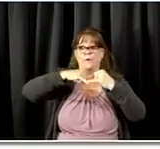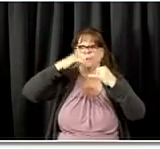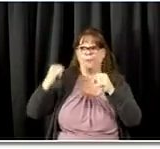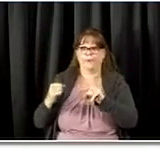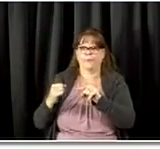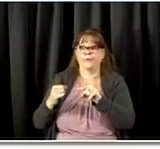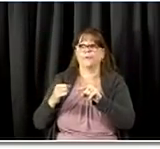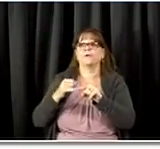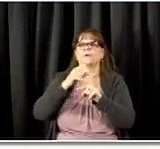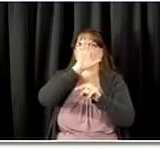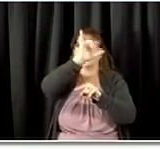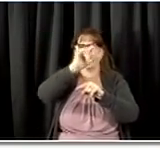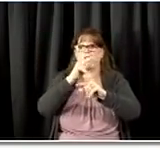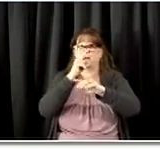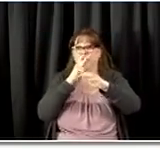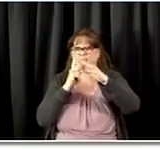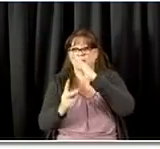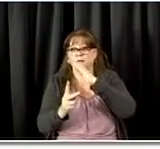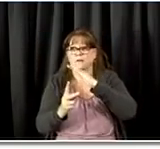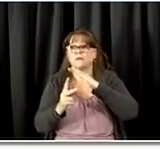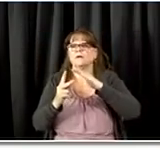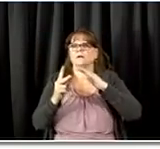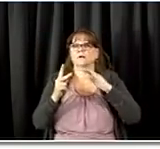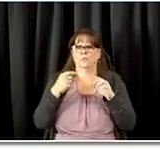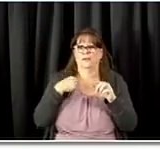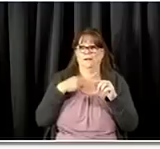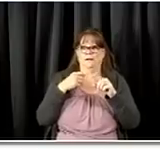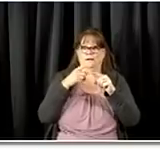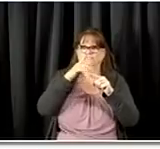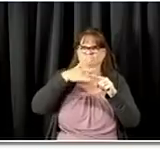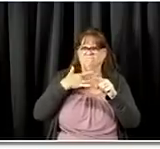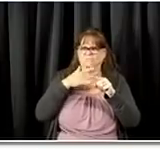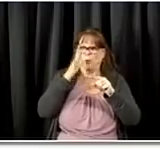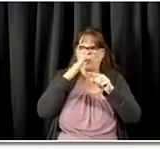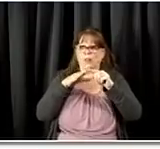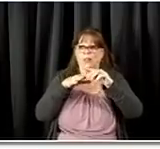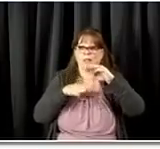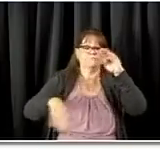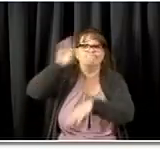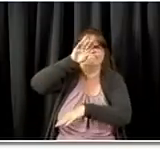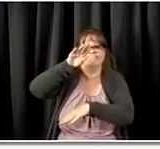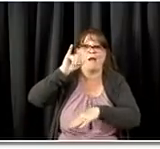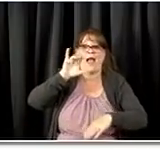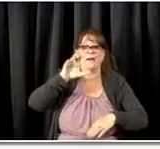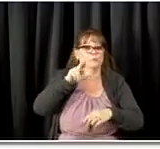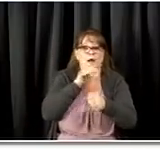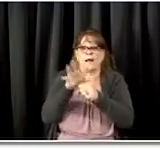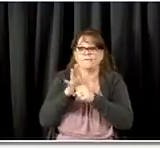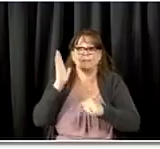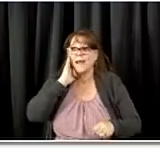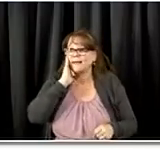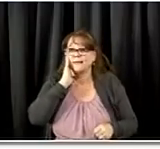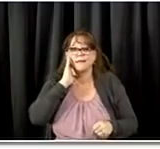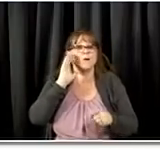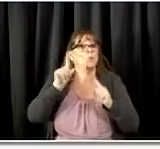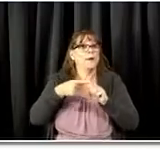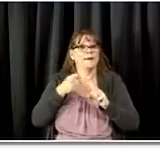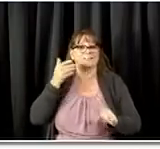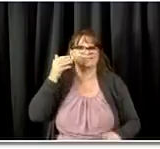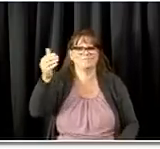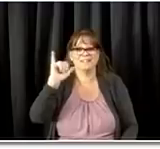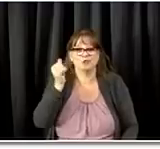we are projected to exceed ICU bed capacity in mid-January. And this is really why we need to